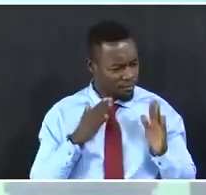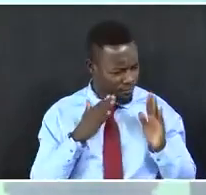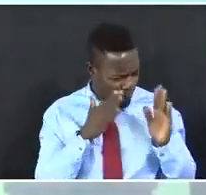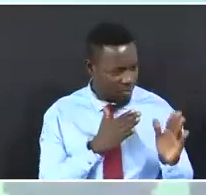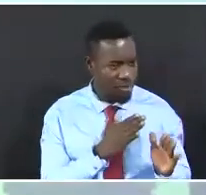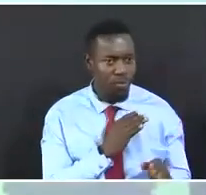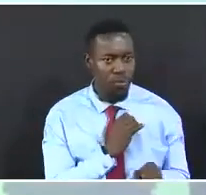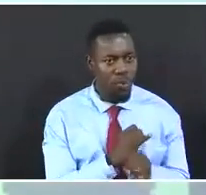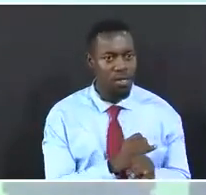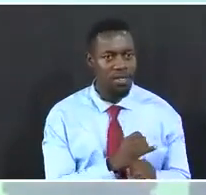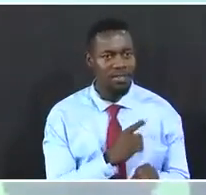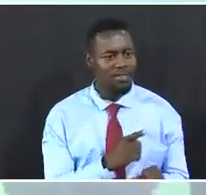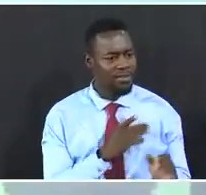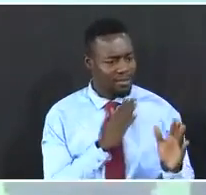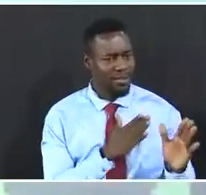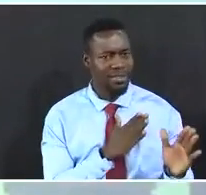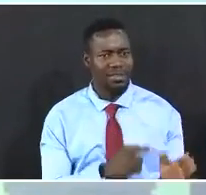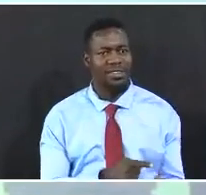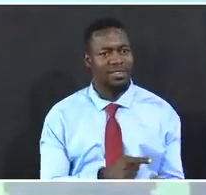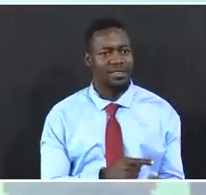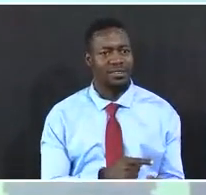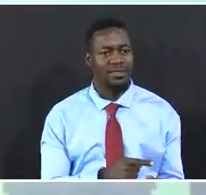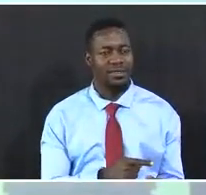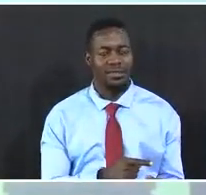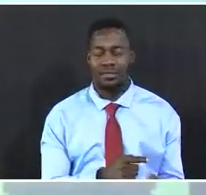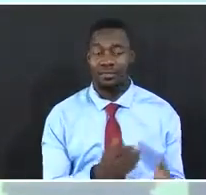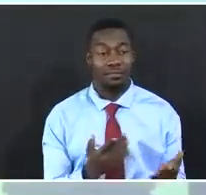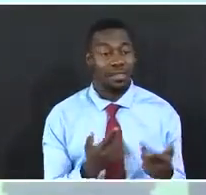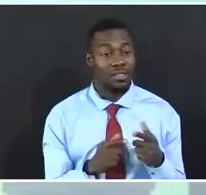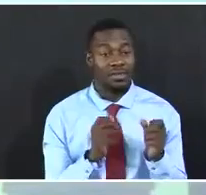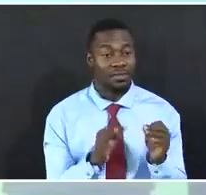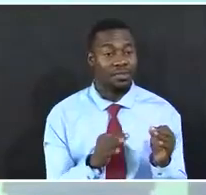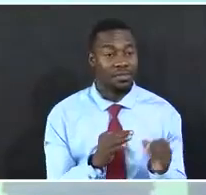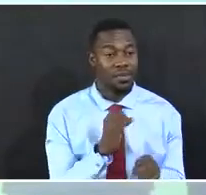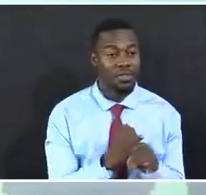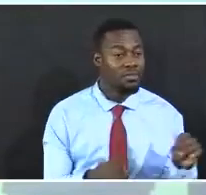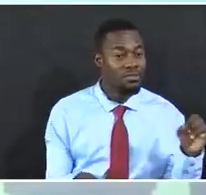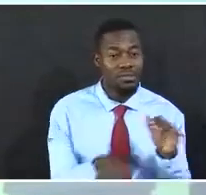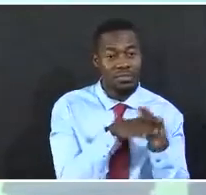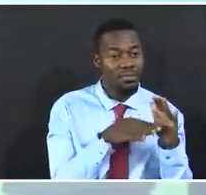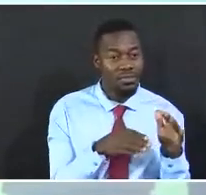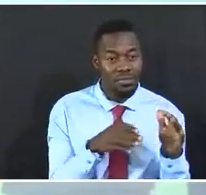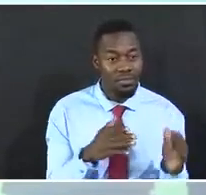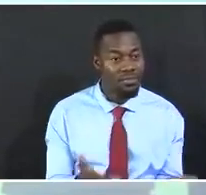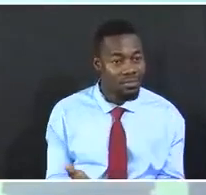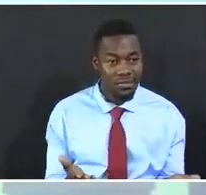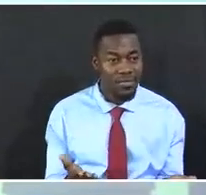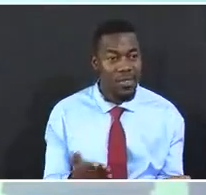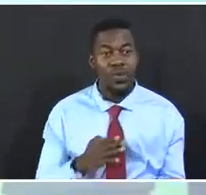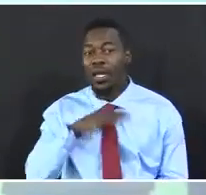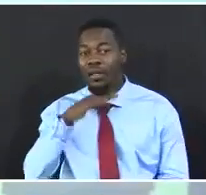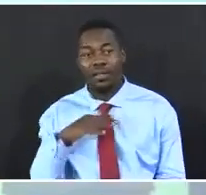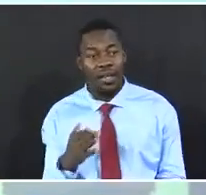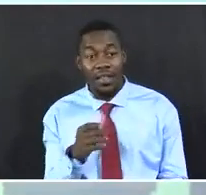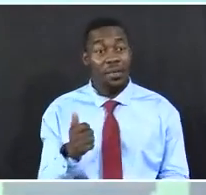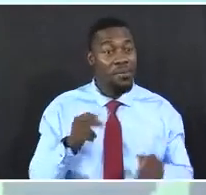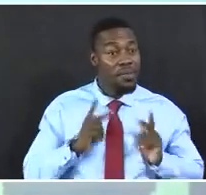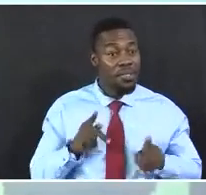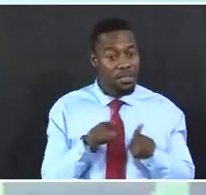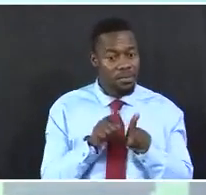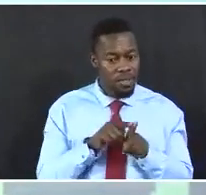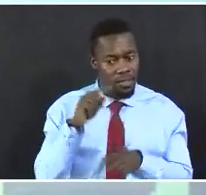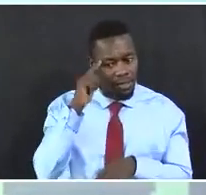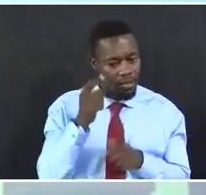they are getting frustrated, they don't just want to leave because they feel that if they leave it, then they are going to die. Okay? They will